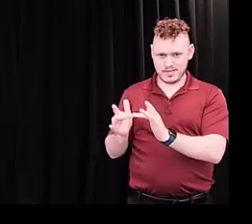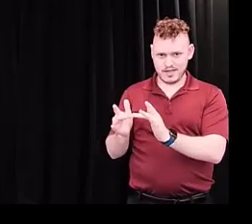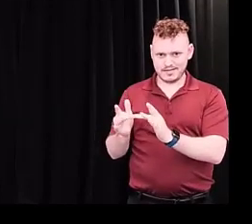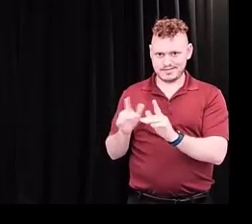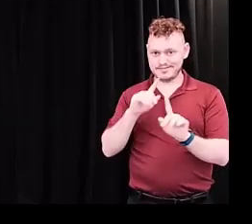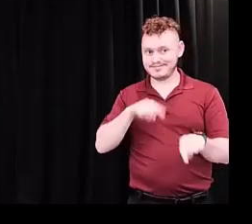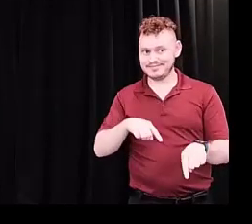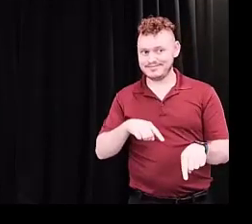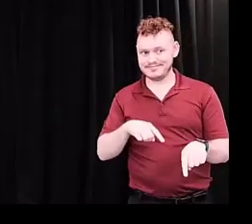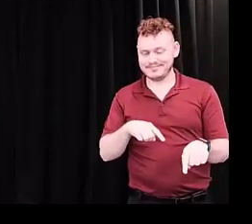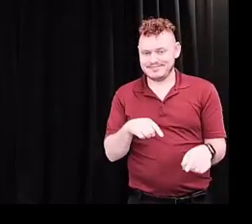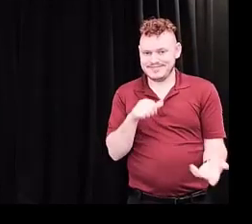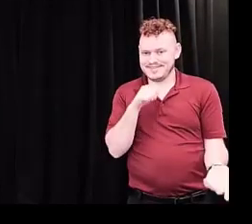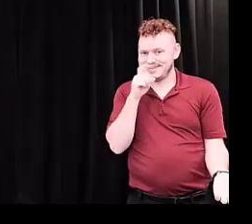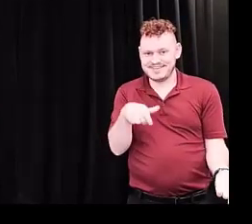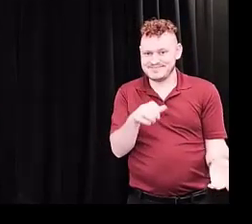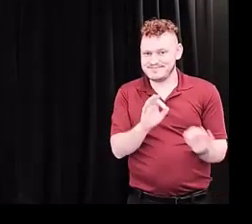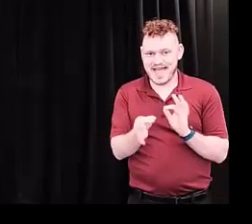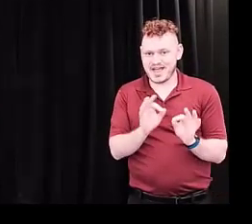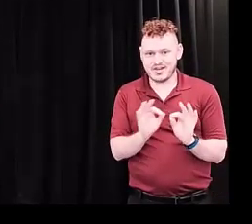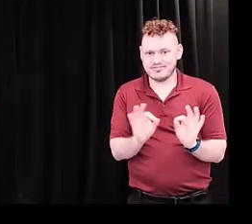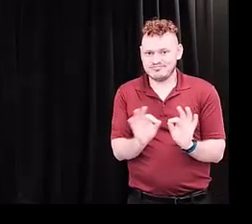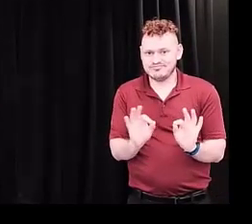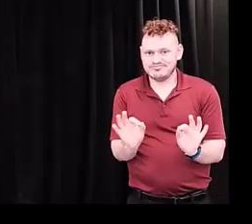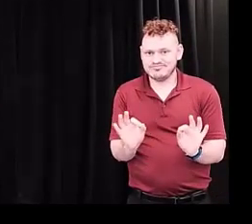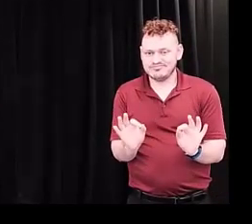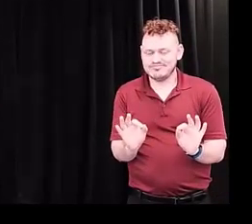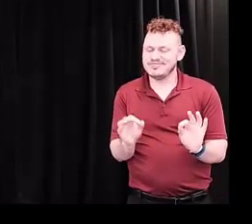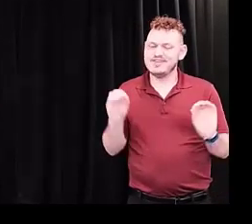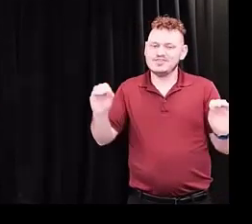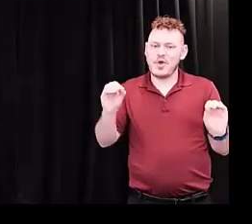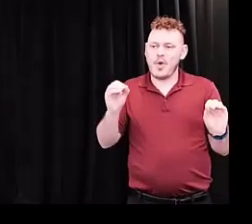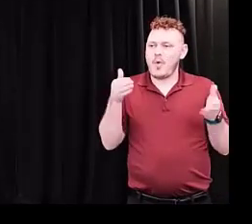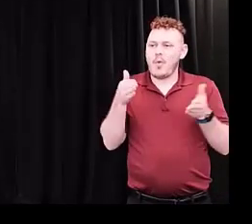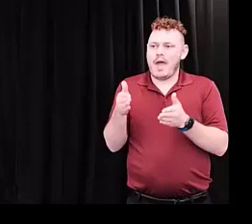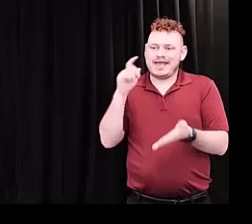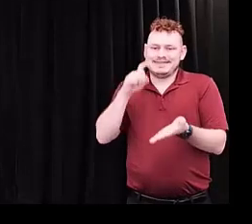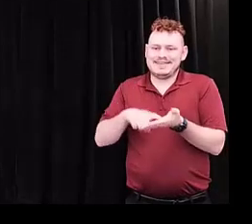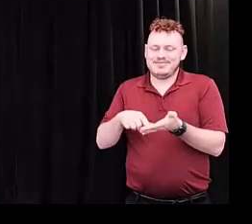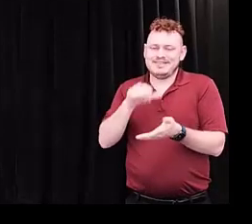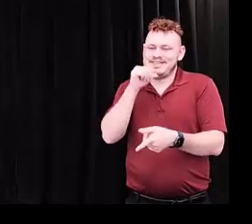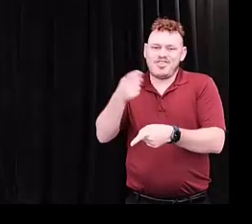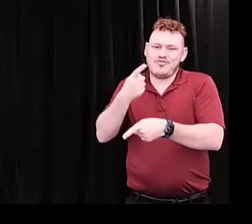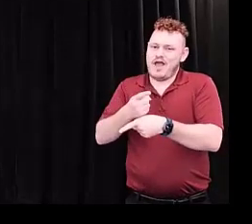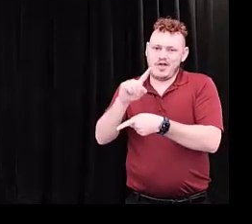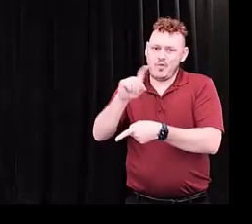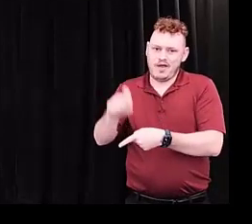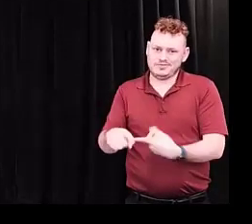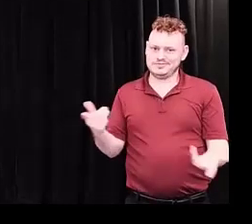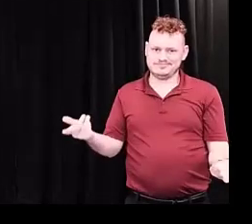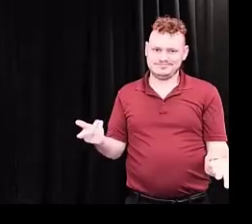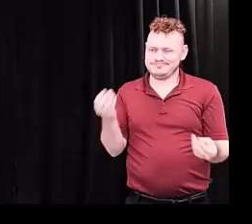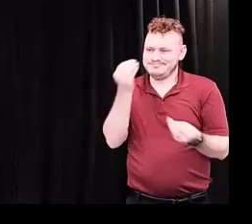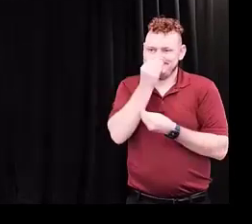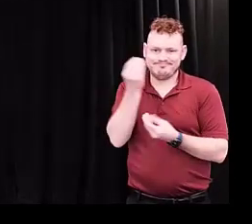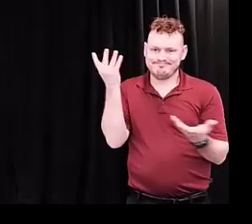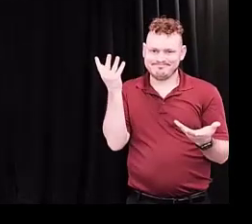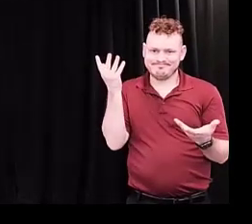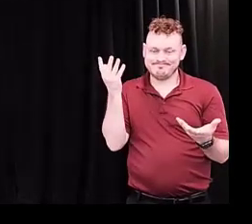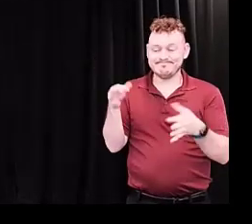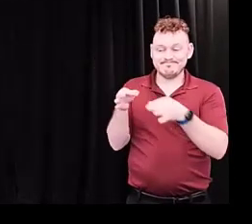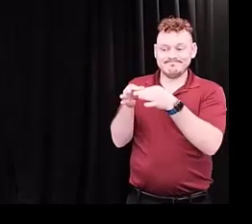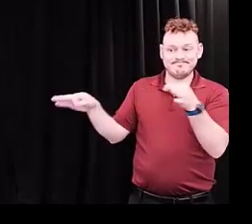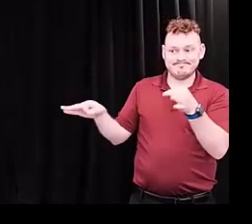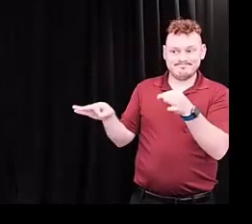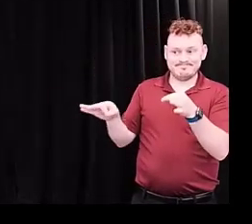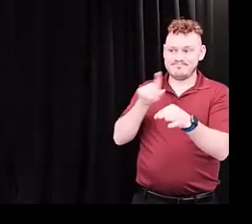matter. And there's really no way to tell, but that's really not the question to ask. Question to ask, the statement is